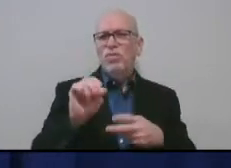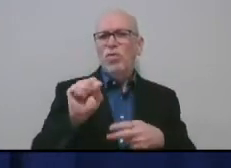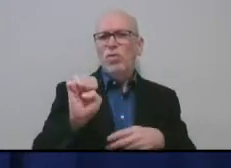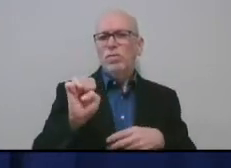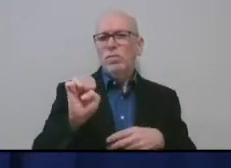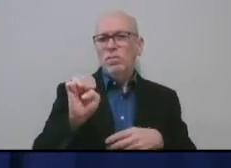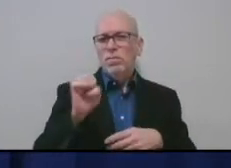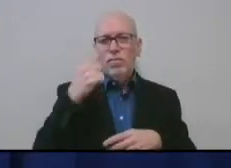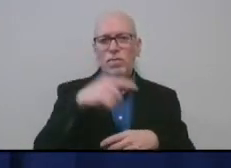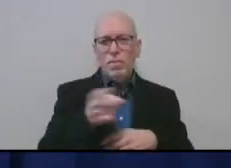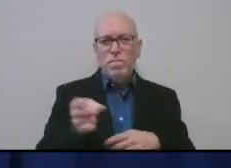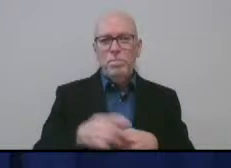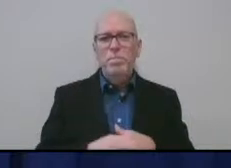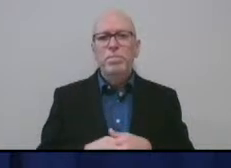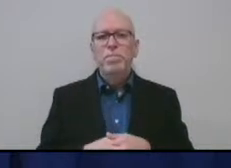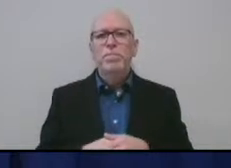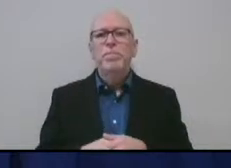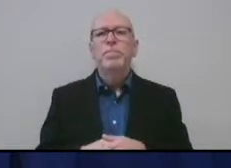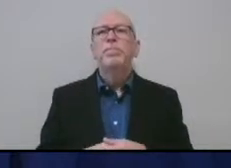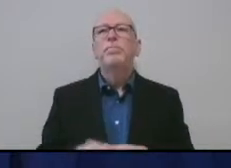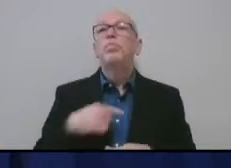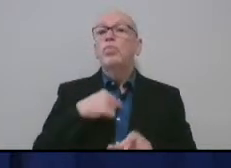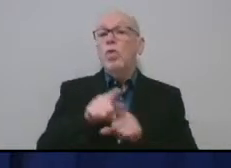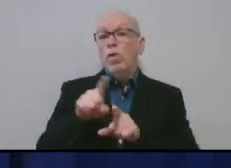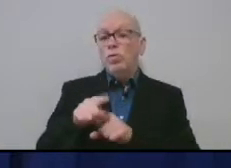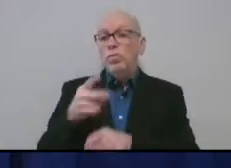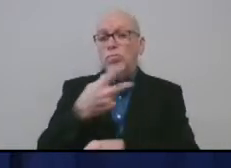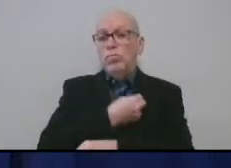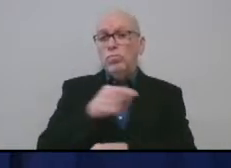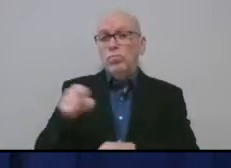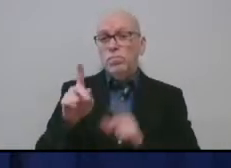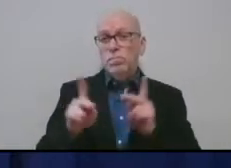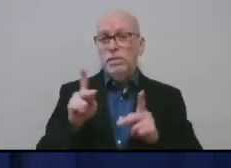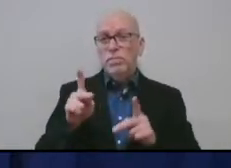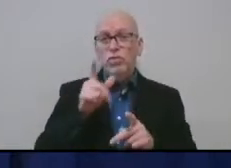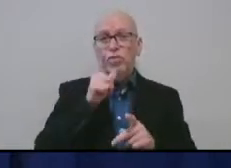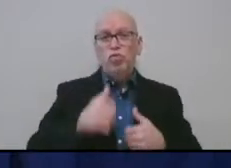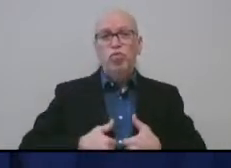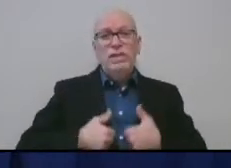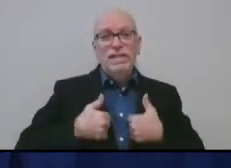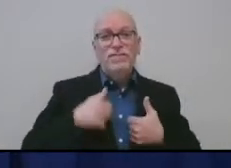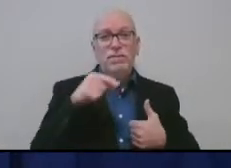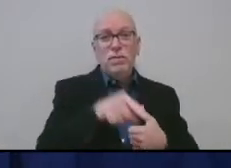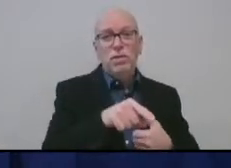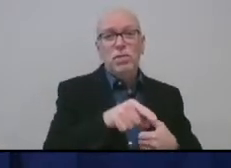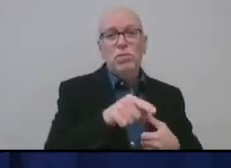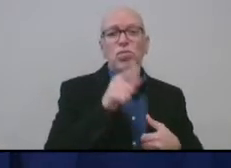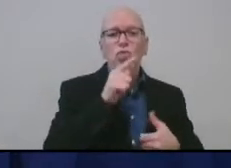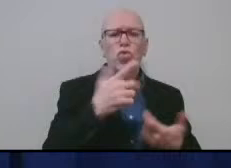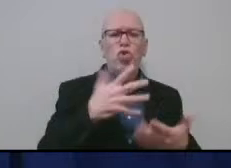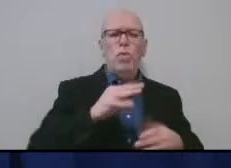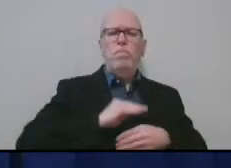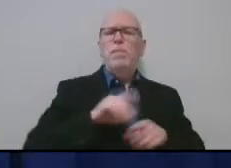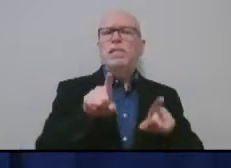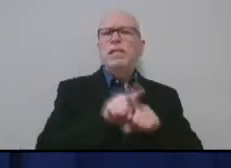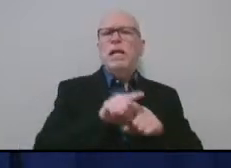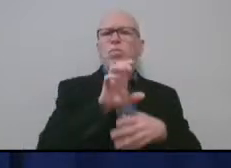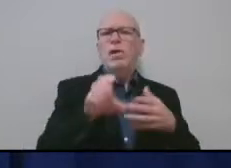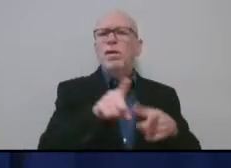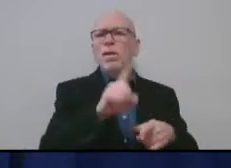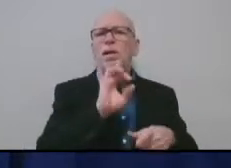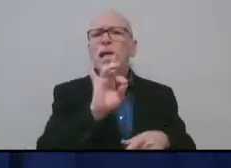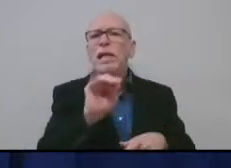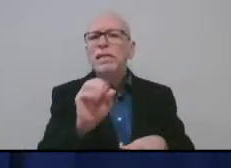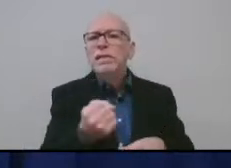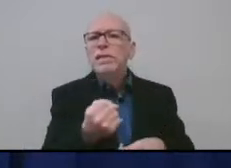individuals. We also have been vaccinating individuals that reside there that have met also the same criteria. They're in their 80s or they're